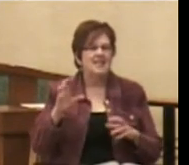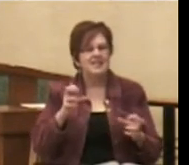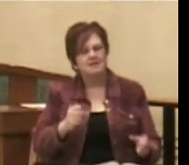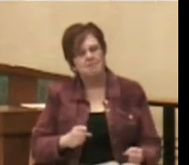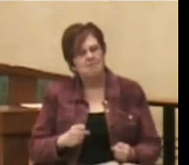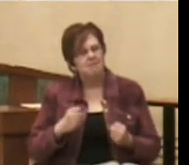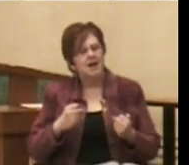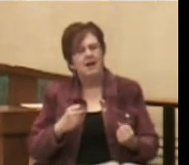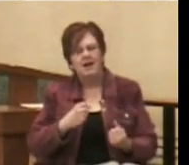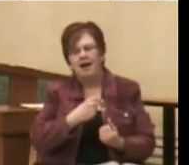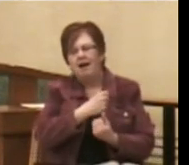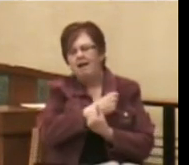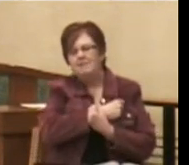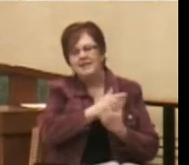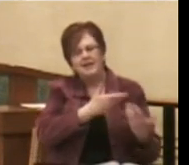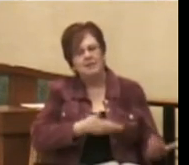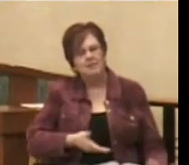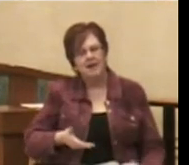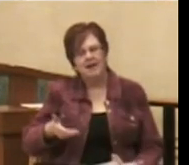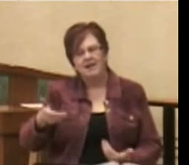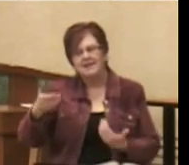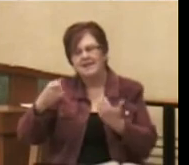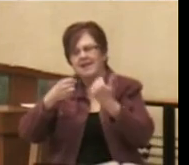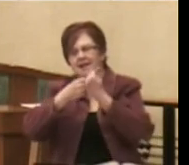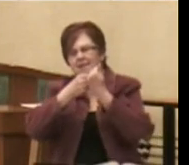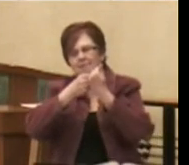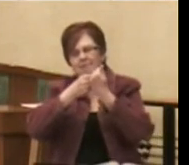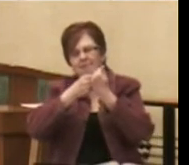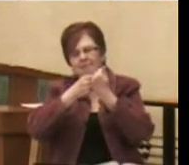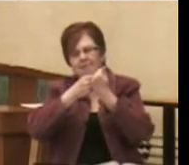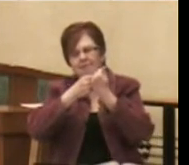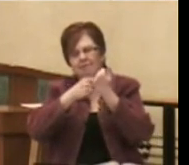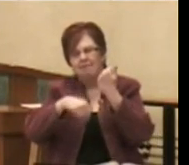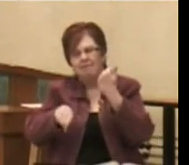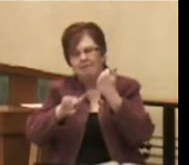mighty arms he bears them.